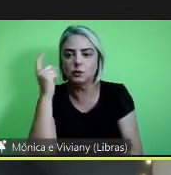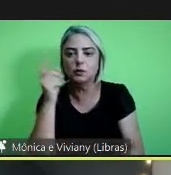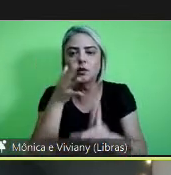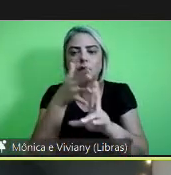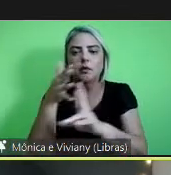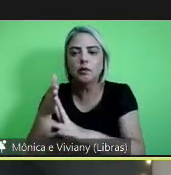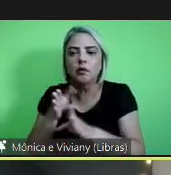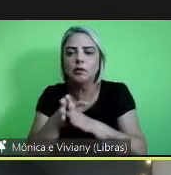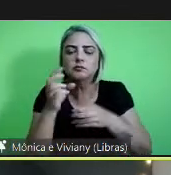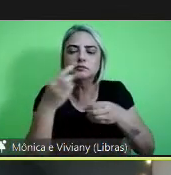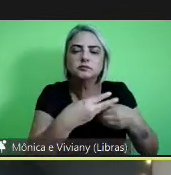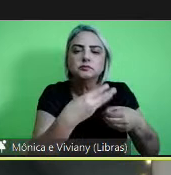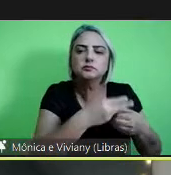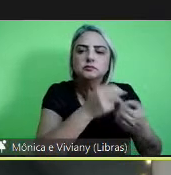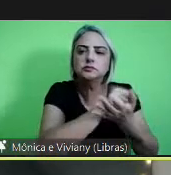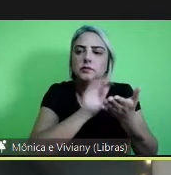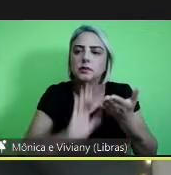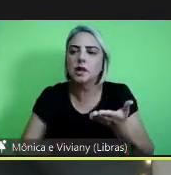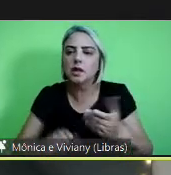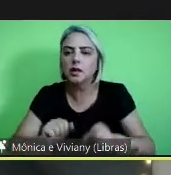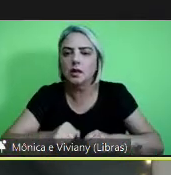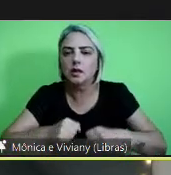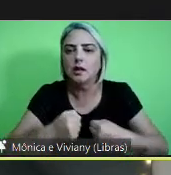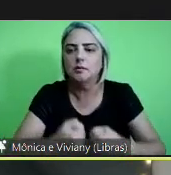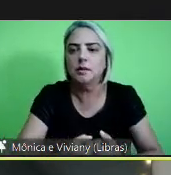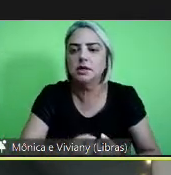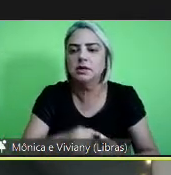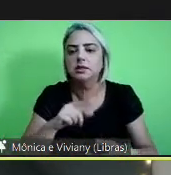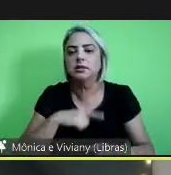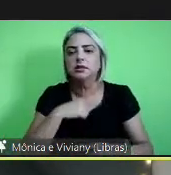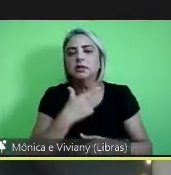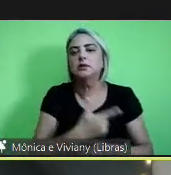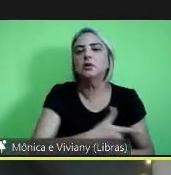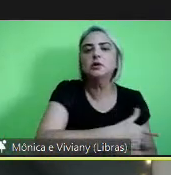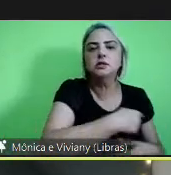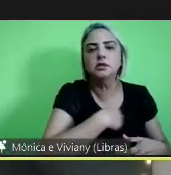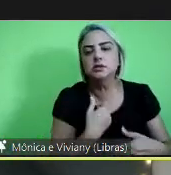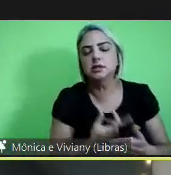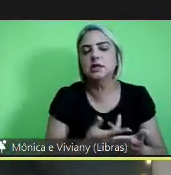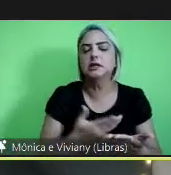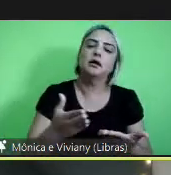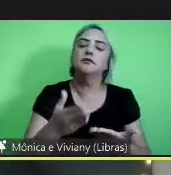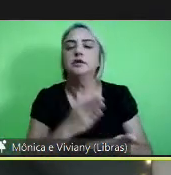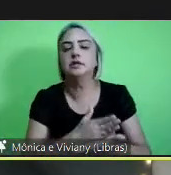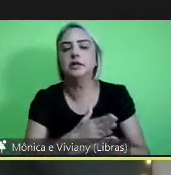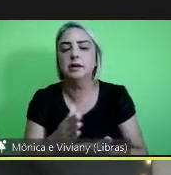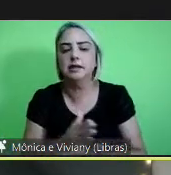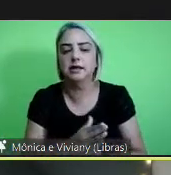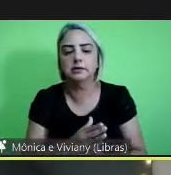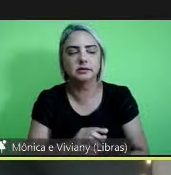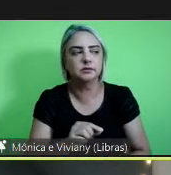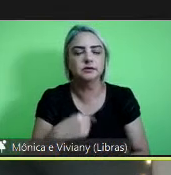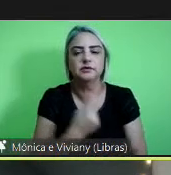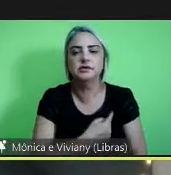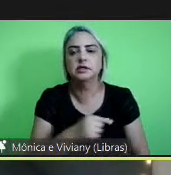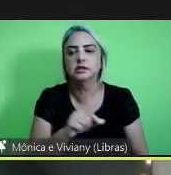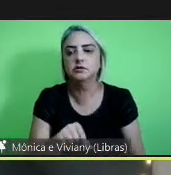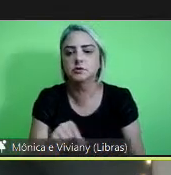Now, that will guide the municipality in fighting obesity. And this